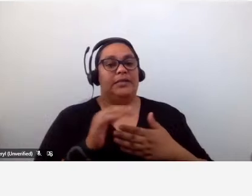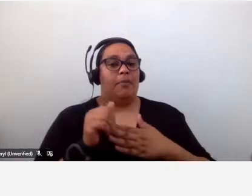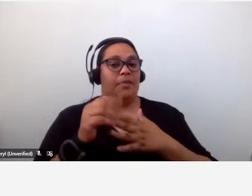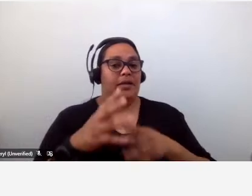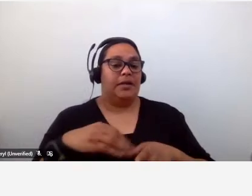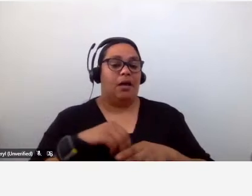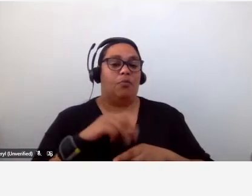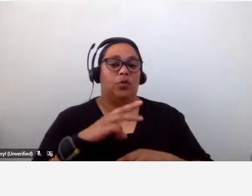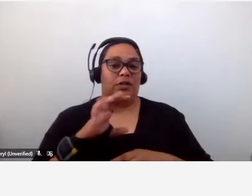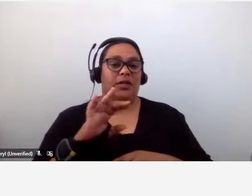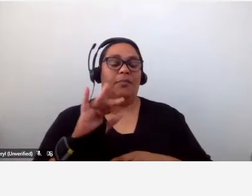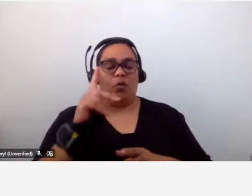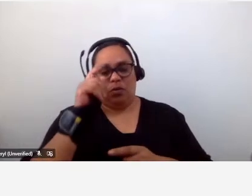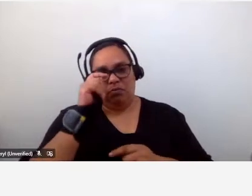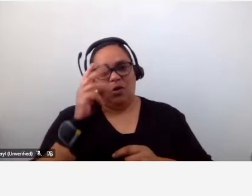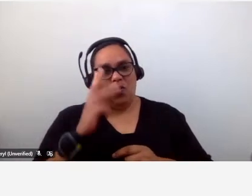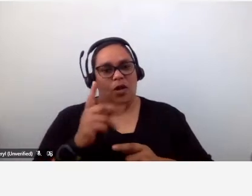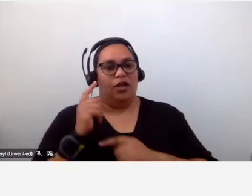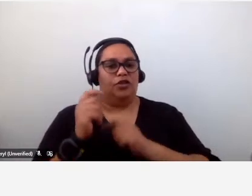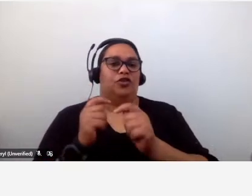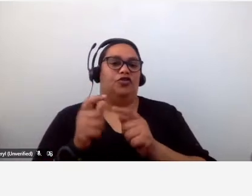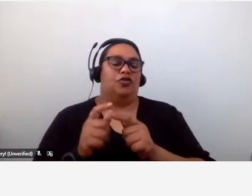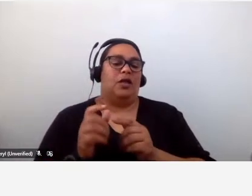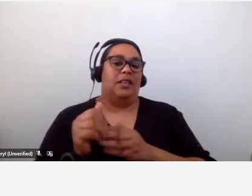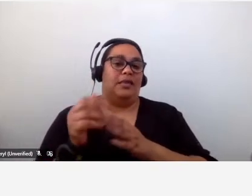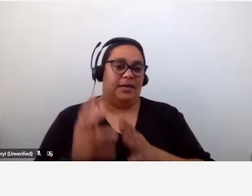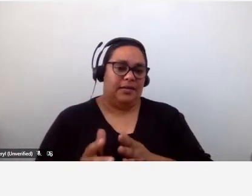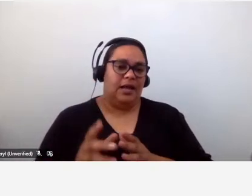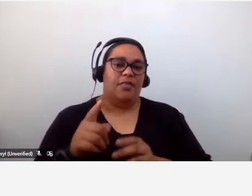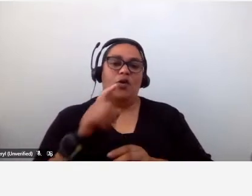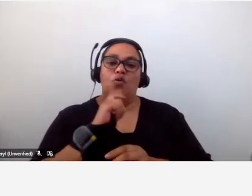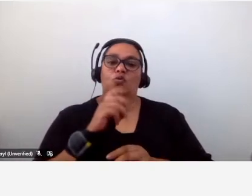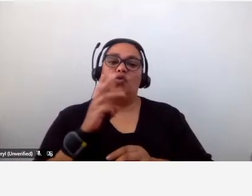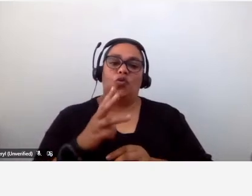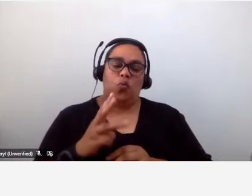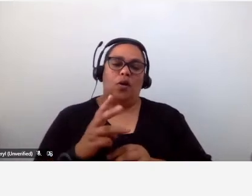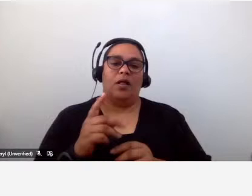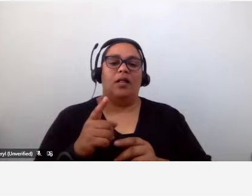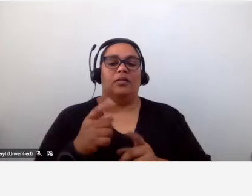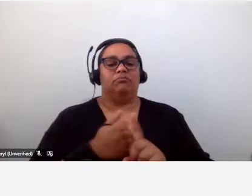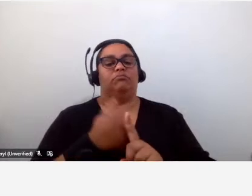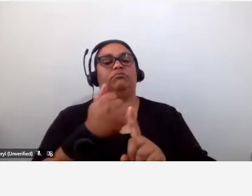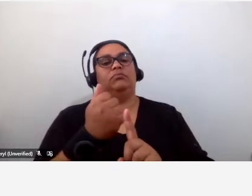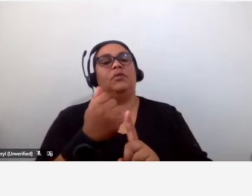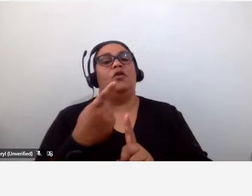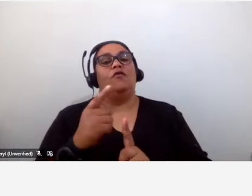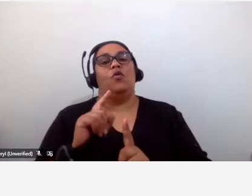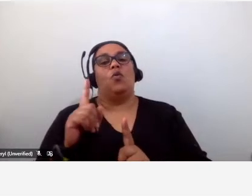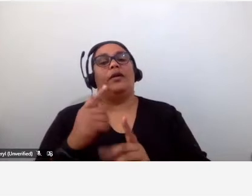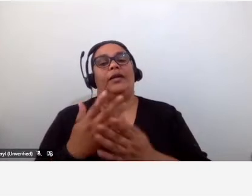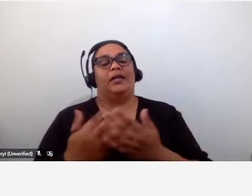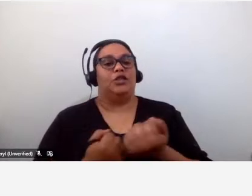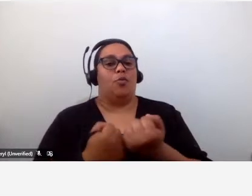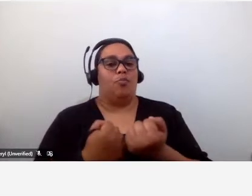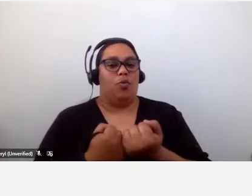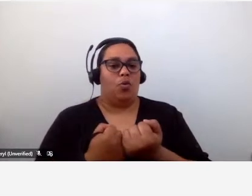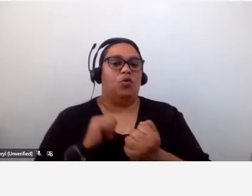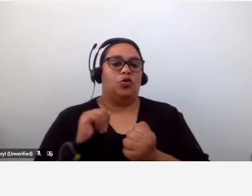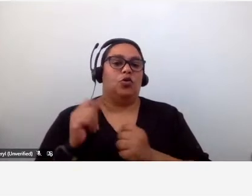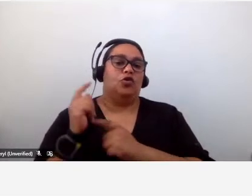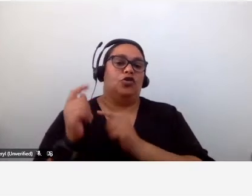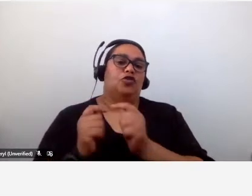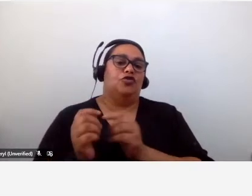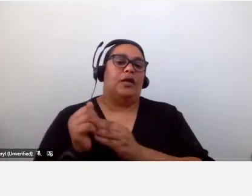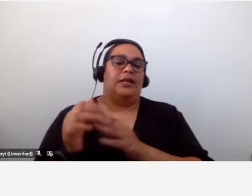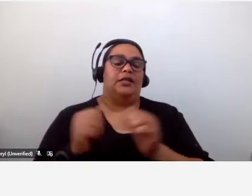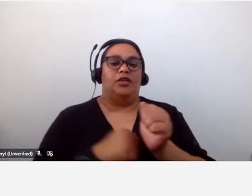the Western Cape will be recognized as traditional leaders, and then they will use this vehicle then to be able to support the traditional